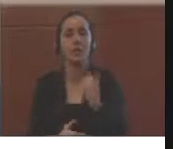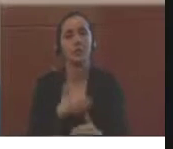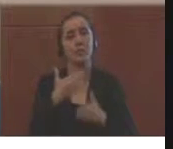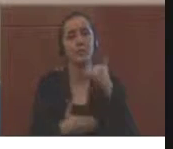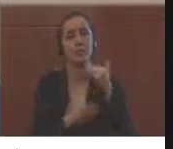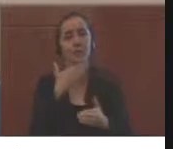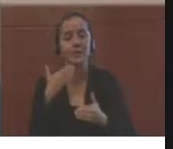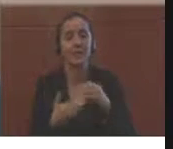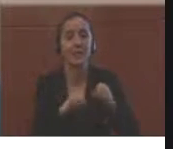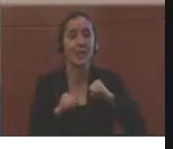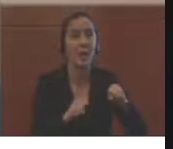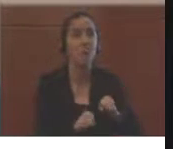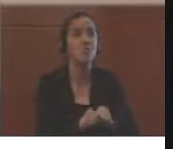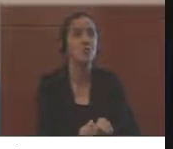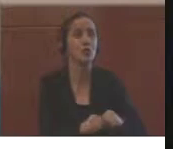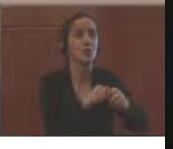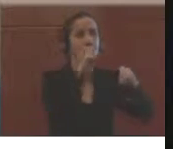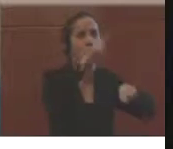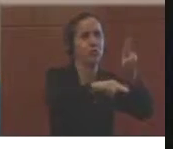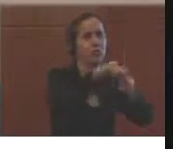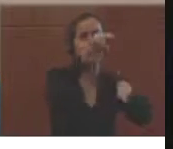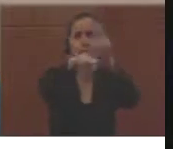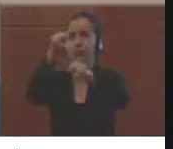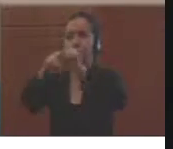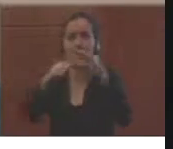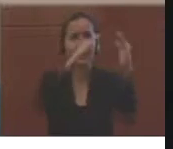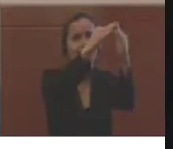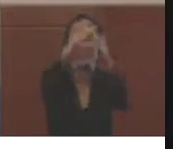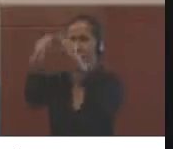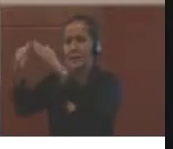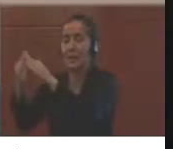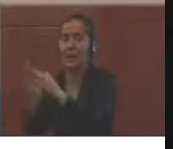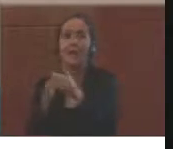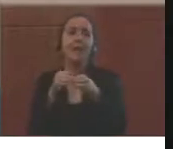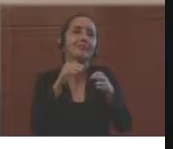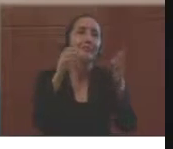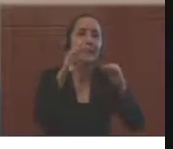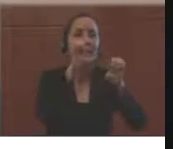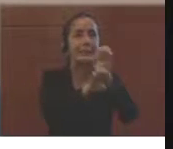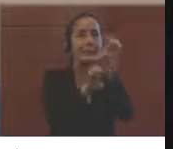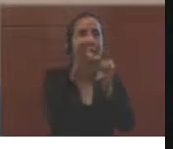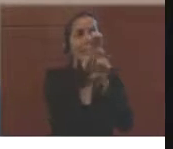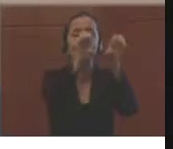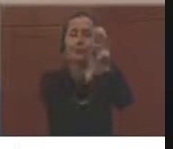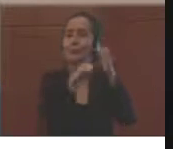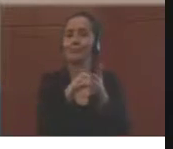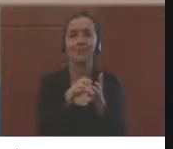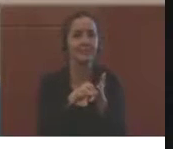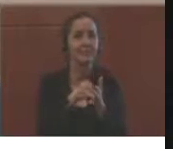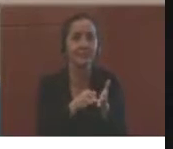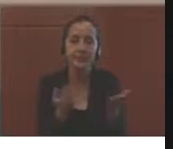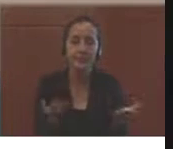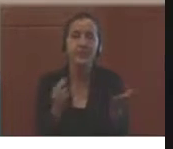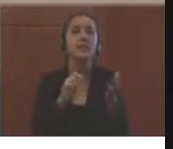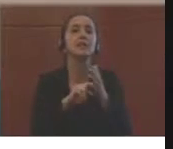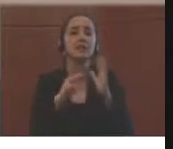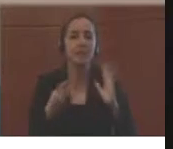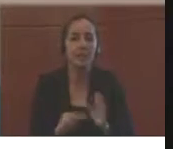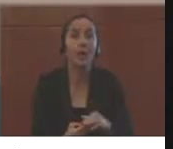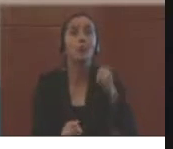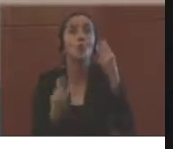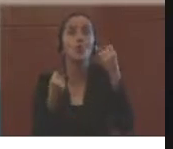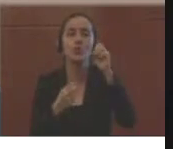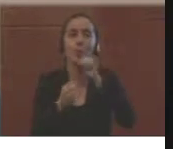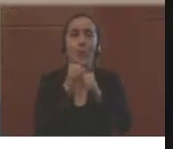current patterns of development, in particular accelerated urbanization, which, when accompanied by weak structures of governance, leads